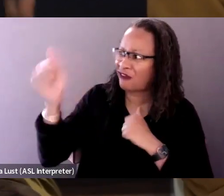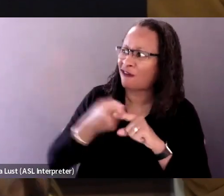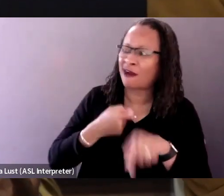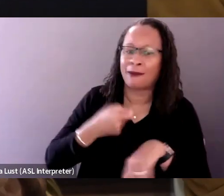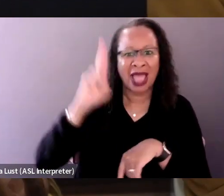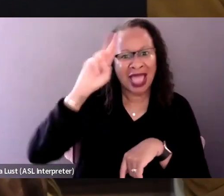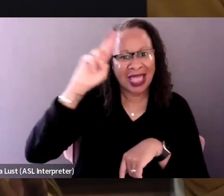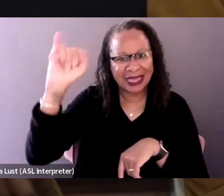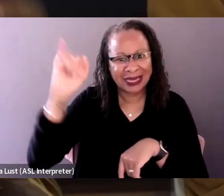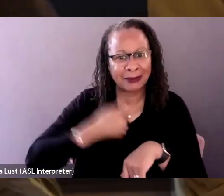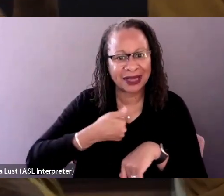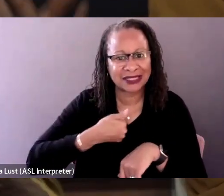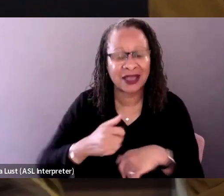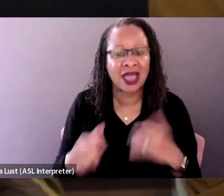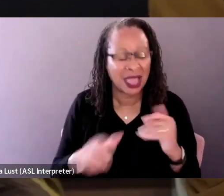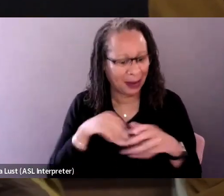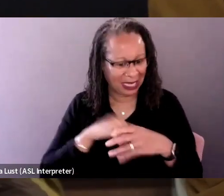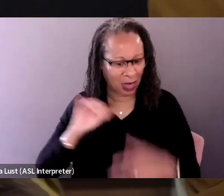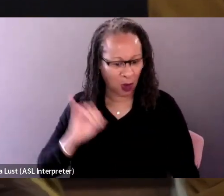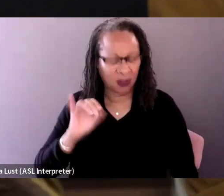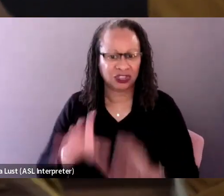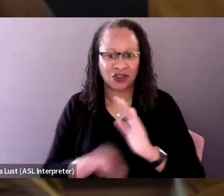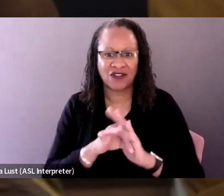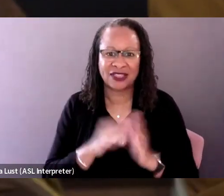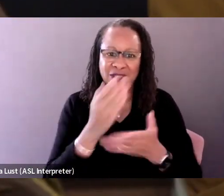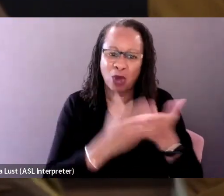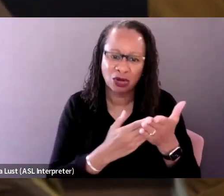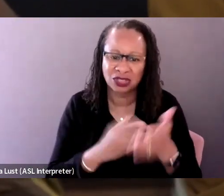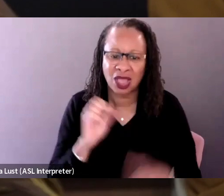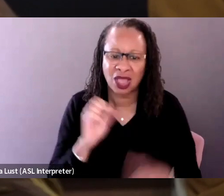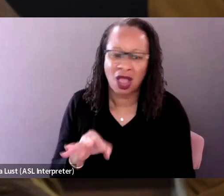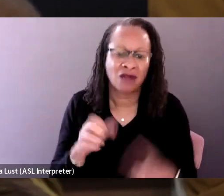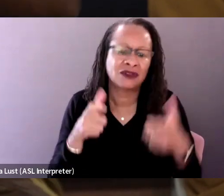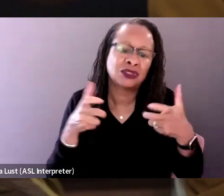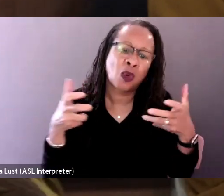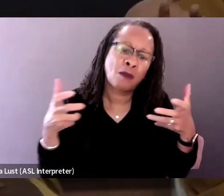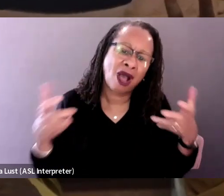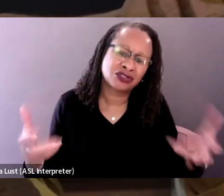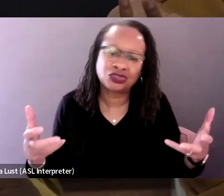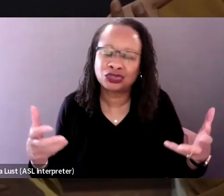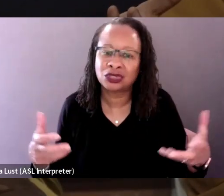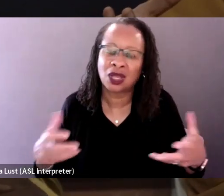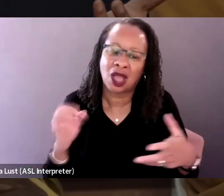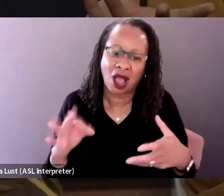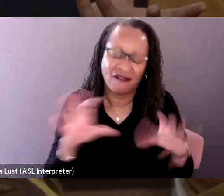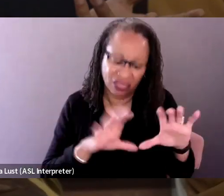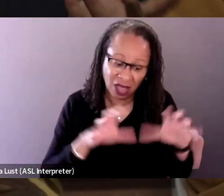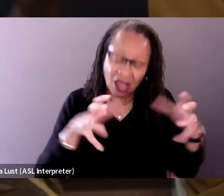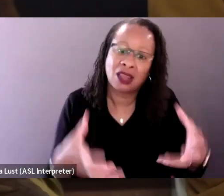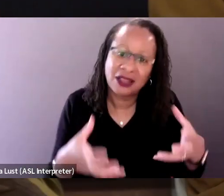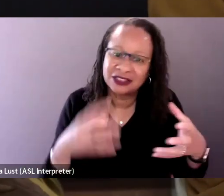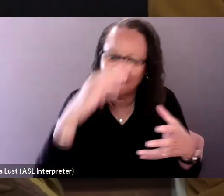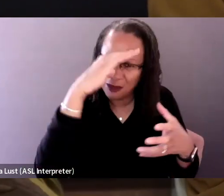you find these sort of like these fragments, right, of so much of the collective Blackness, like all around